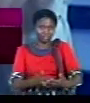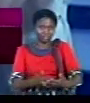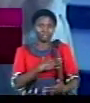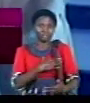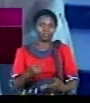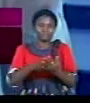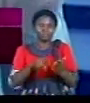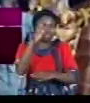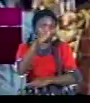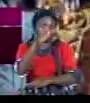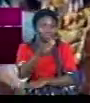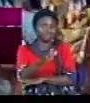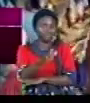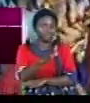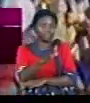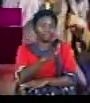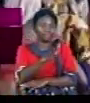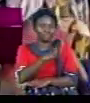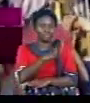and